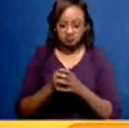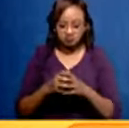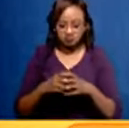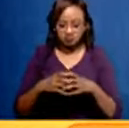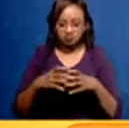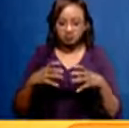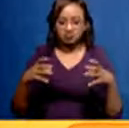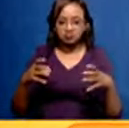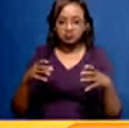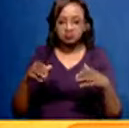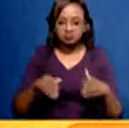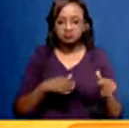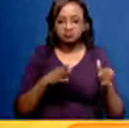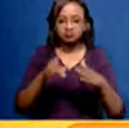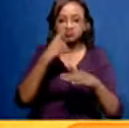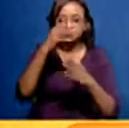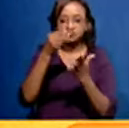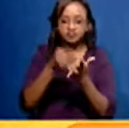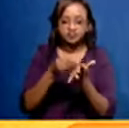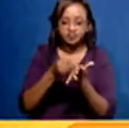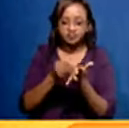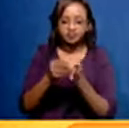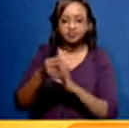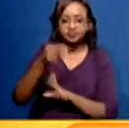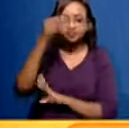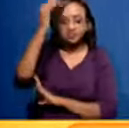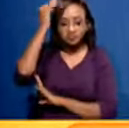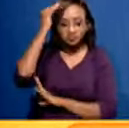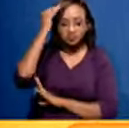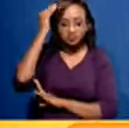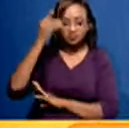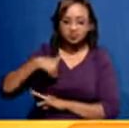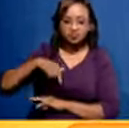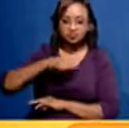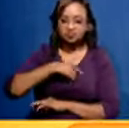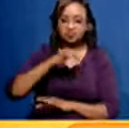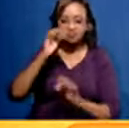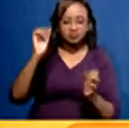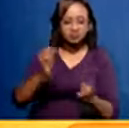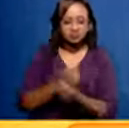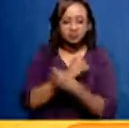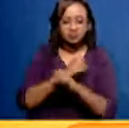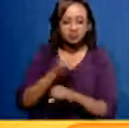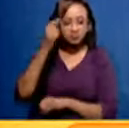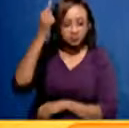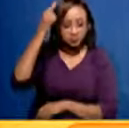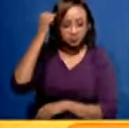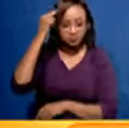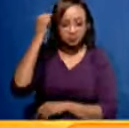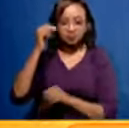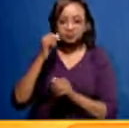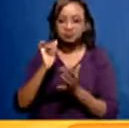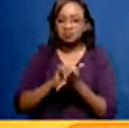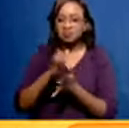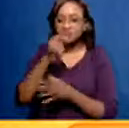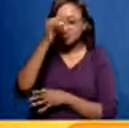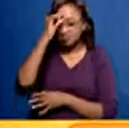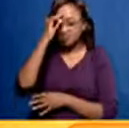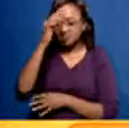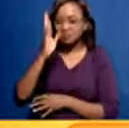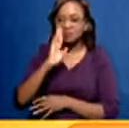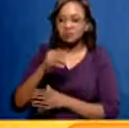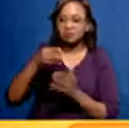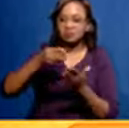of financing for higher education. We cannot only think that the government will pay the bill. It's not going to happen